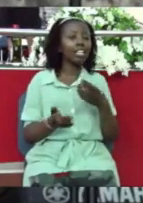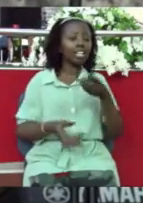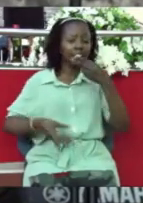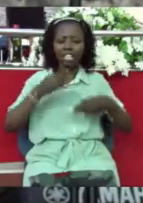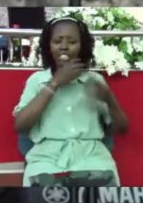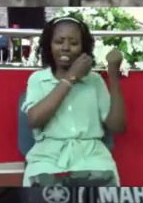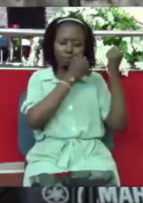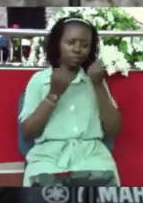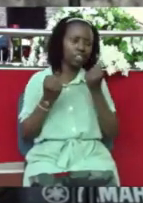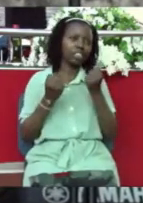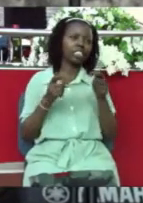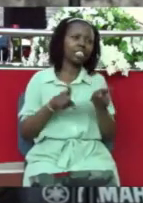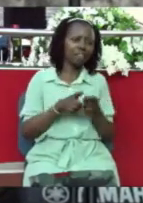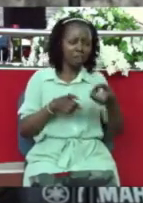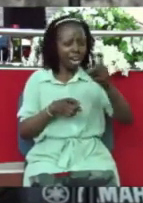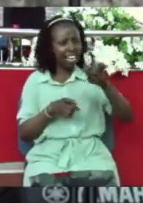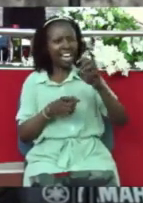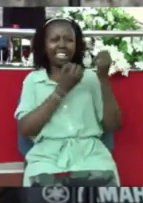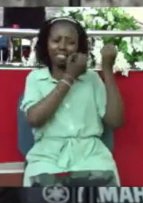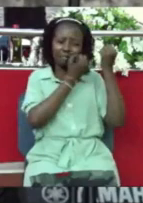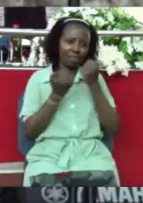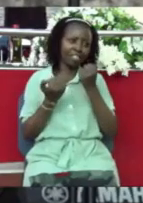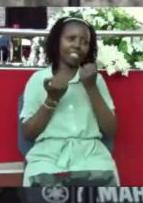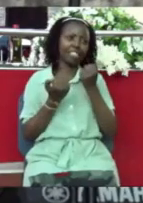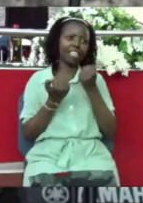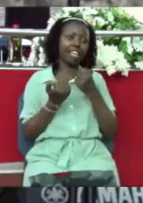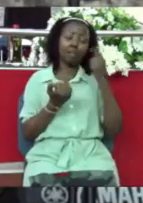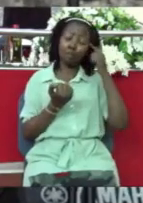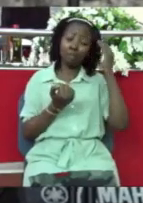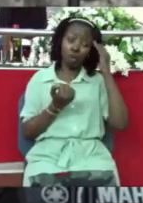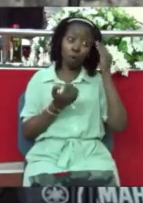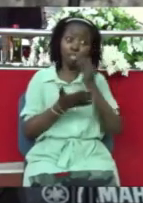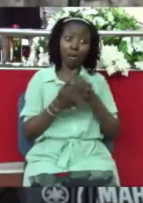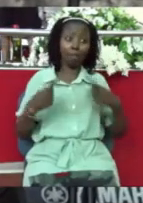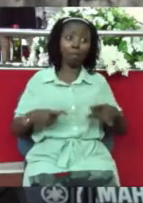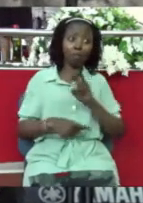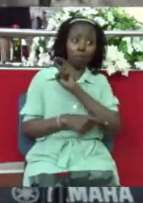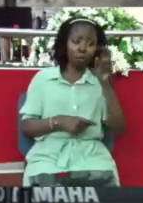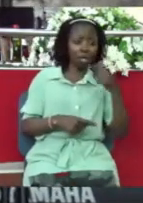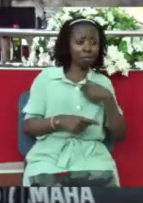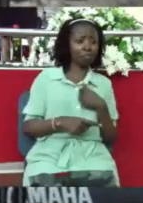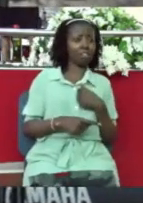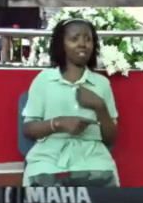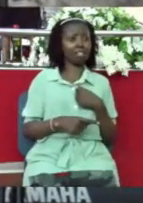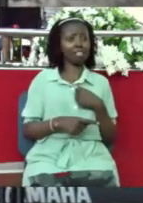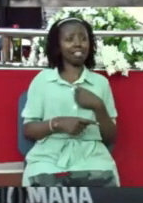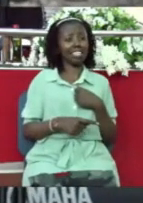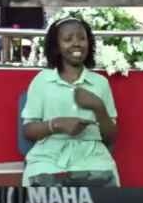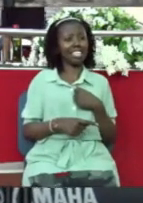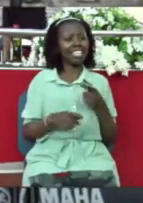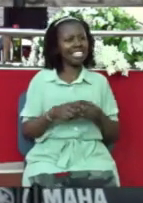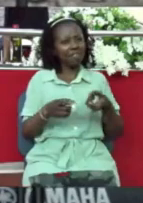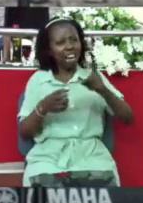you take meat. Ongeza kanyama. Add I know some of you are looking at me. Yeah. Ongeza kanyama. Hey. Ongeza